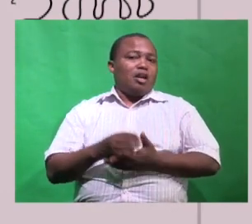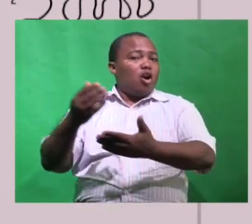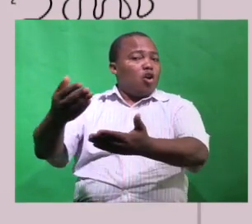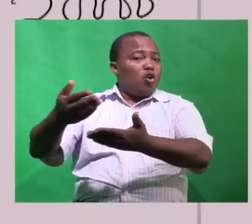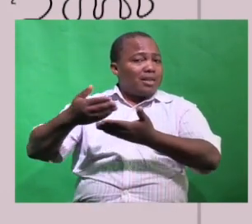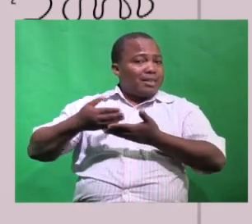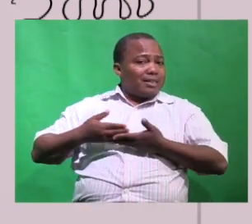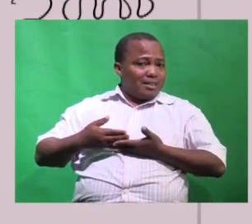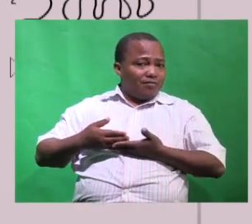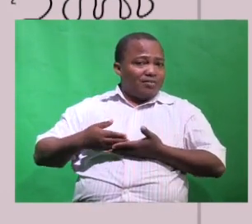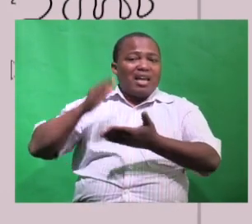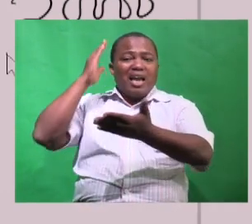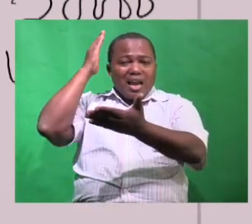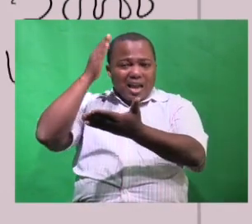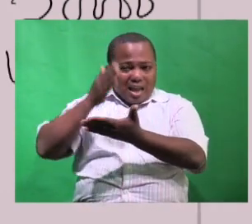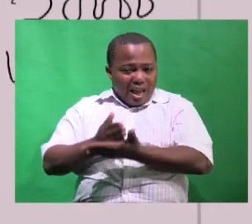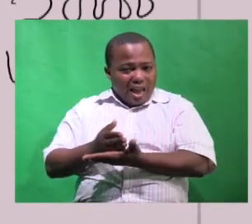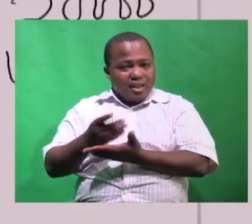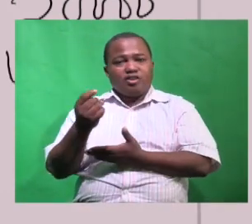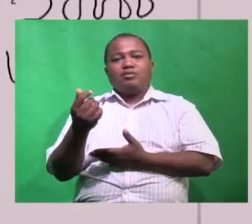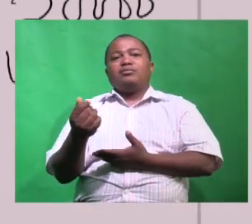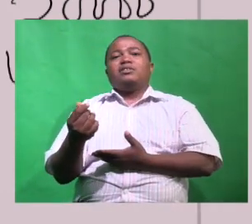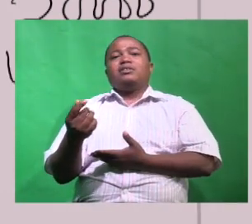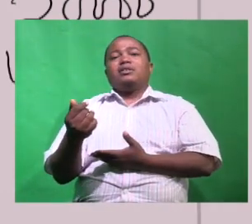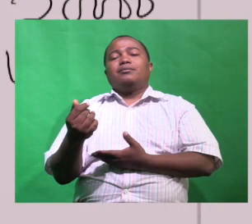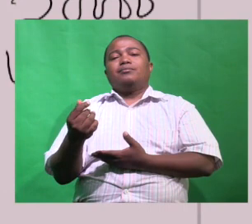receive cash